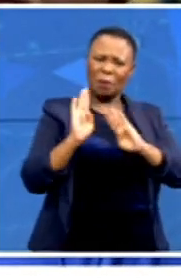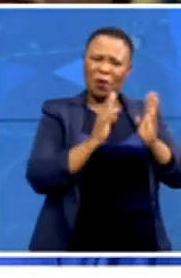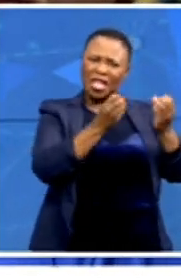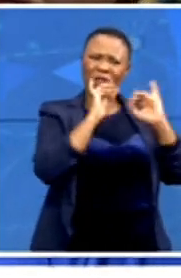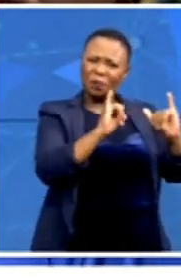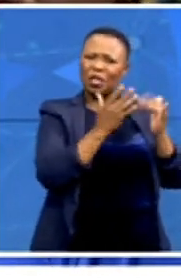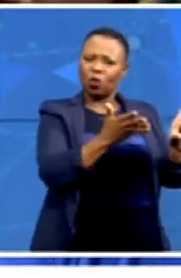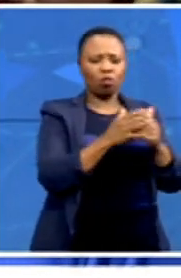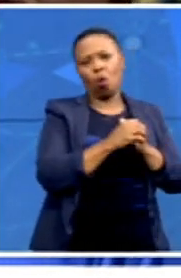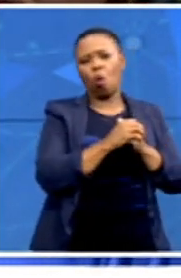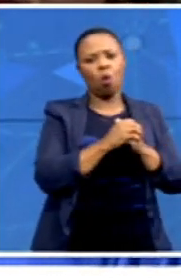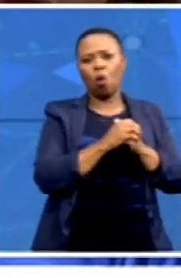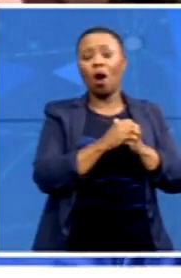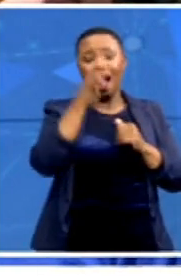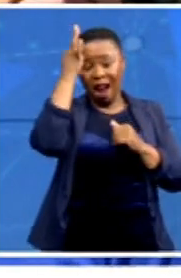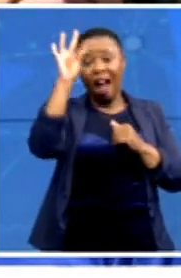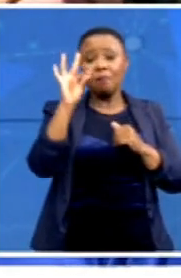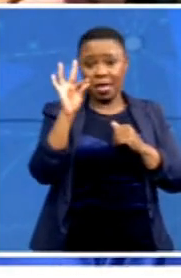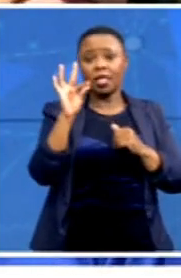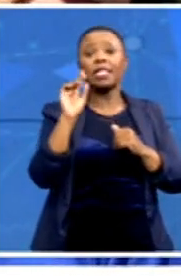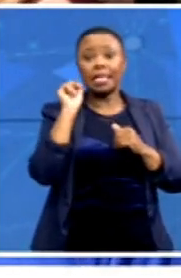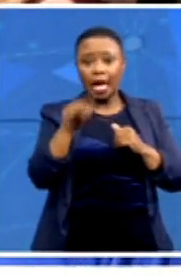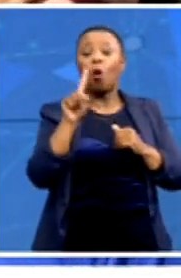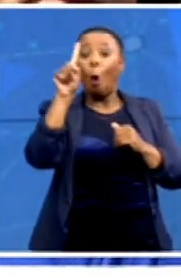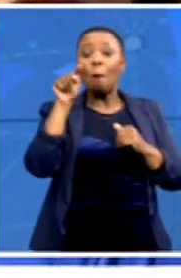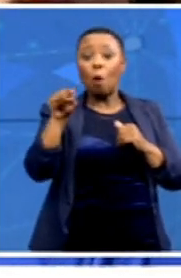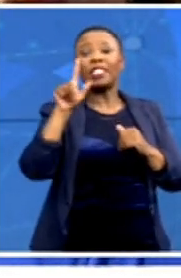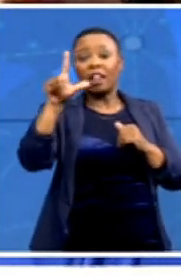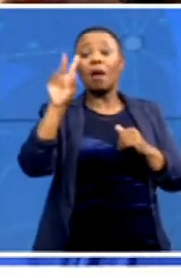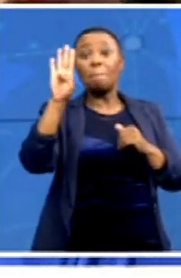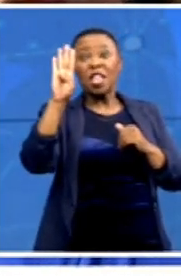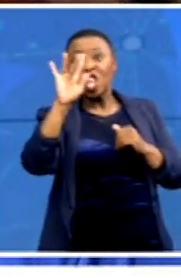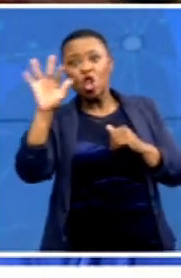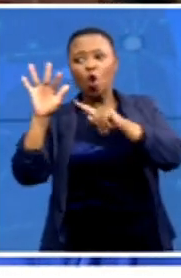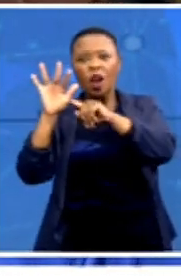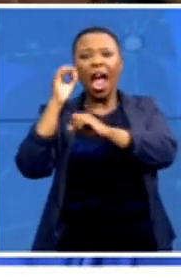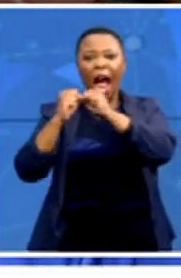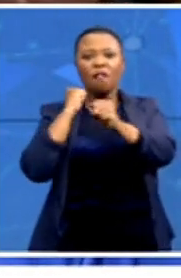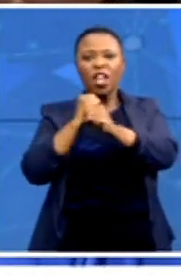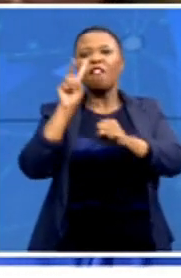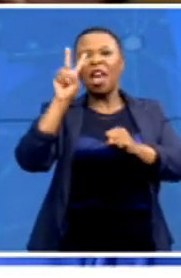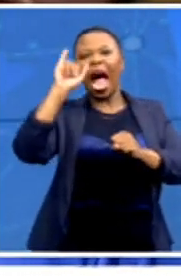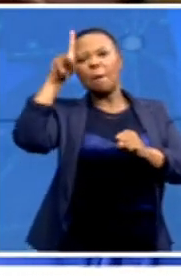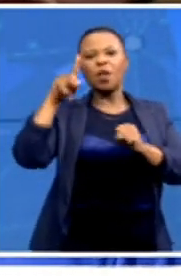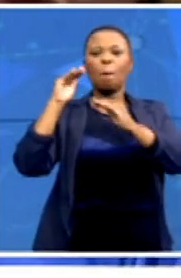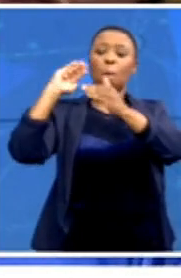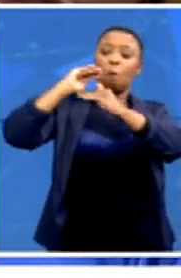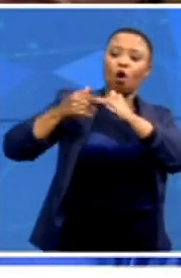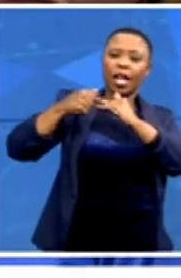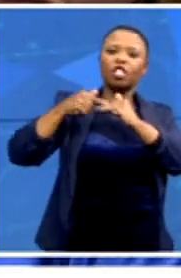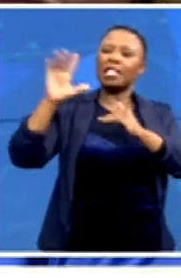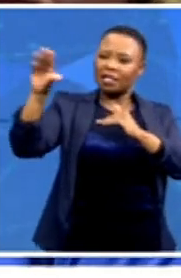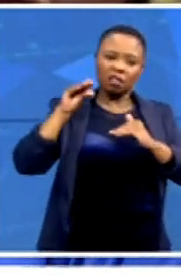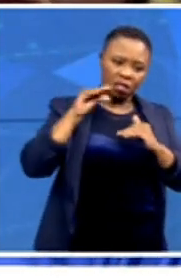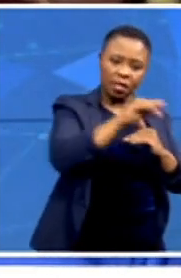take some of the 1.7 billion rand they spend every year on VIP protection, 8 million rand per VIP per year, and